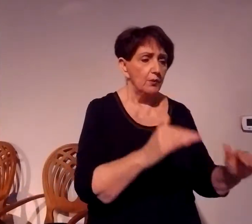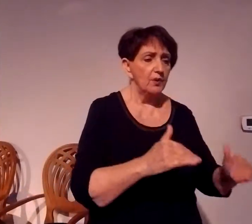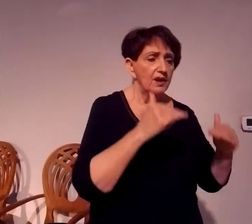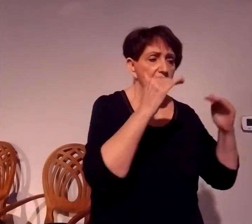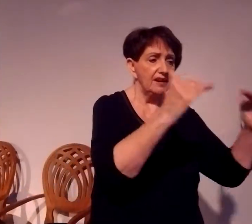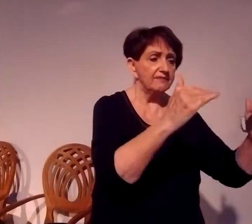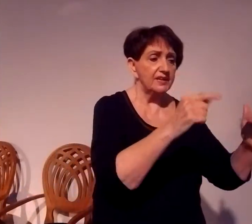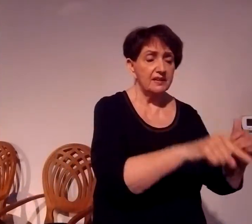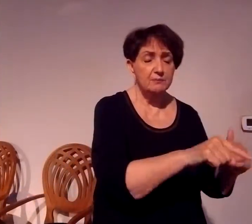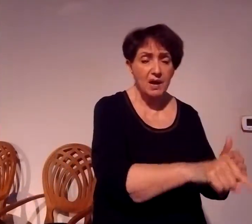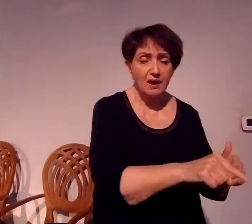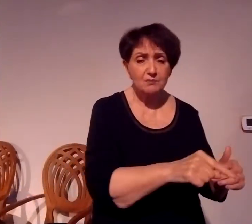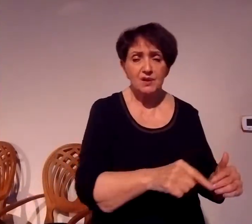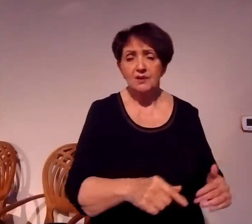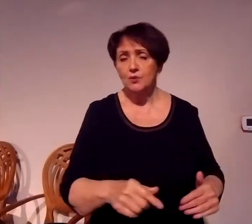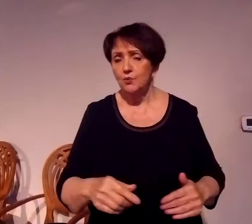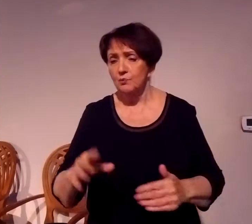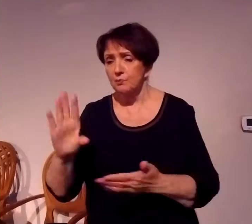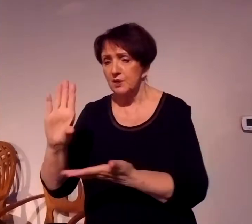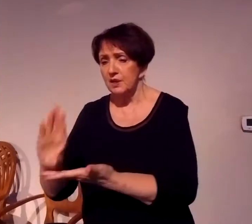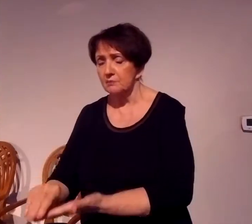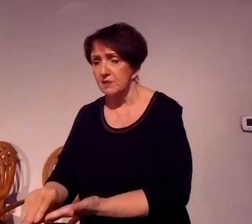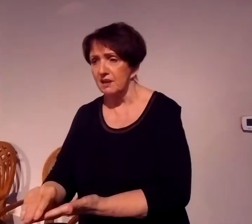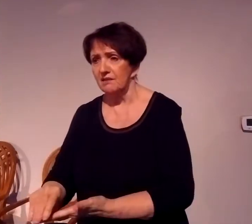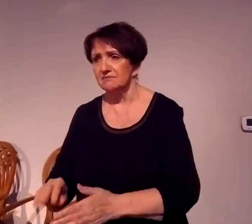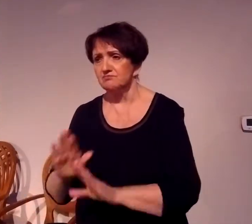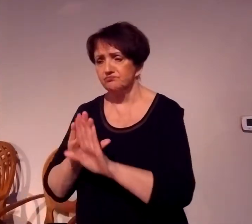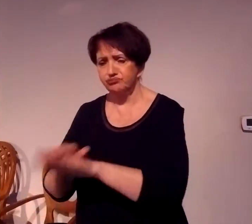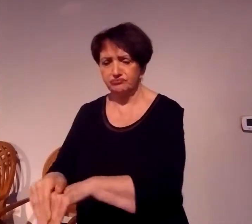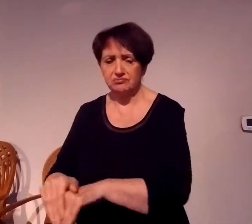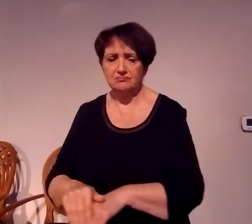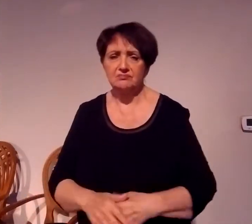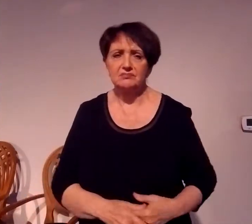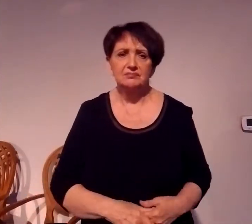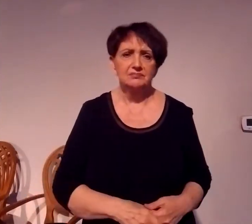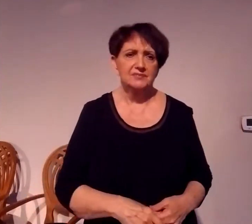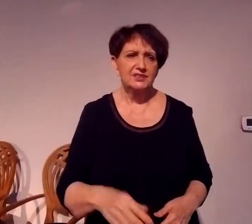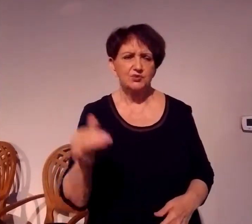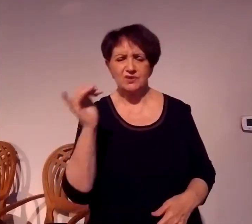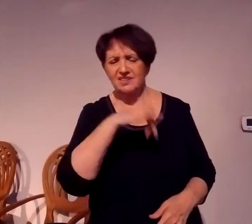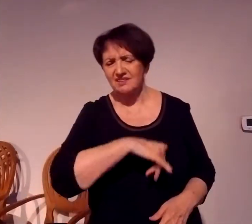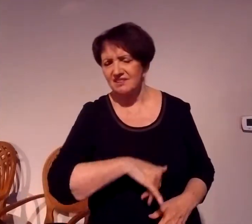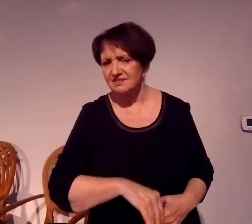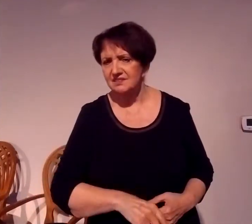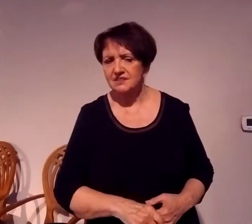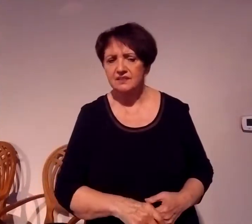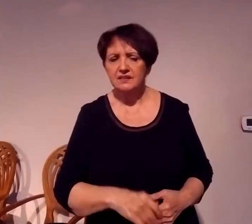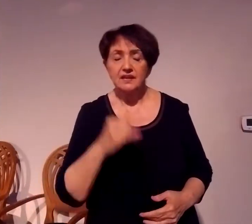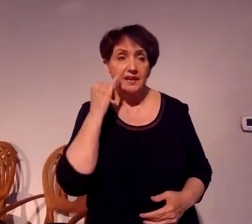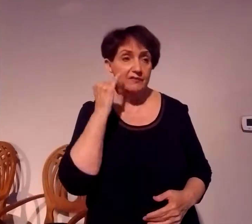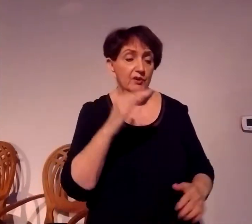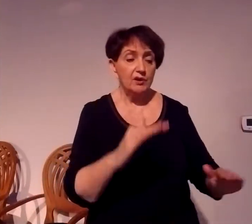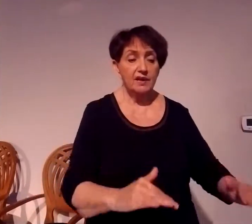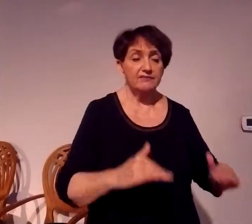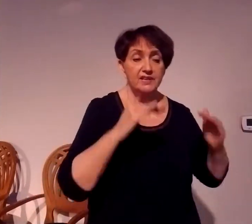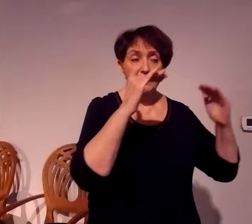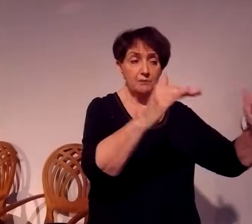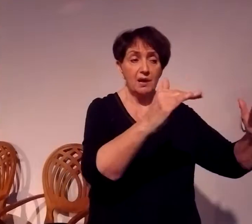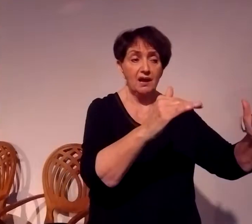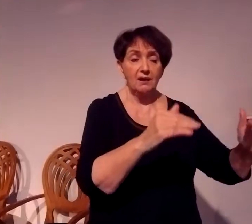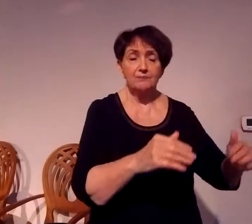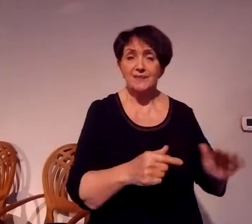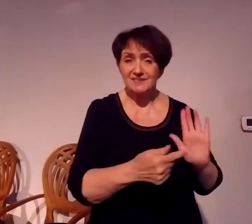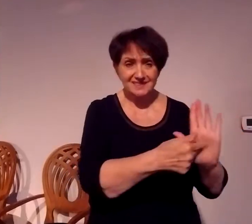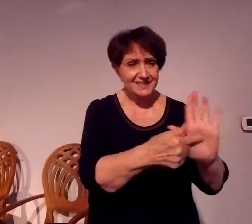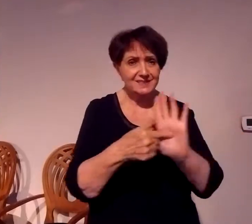putting someone else down, which is complete nonsense. Okay? If we're lifting someone up, we're lifting it as an example and